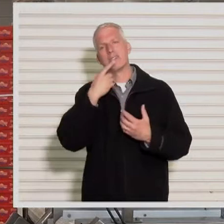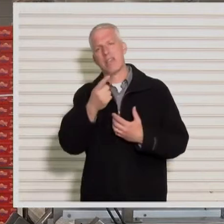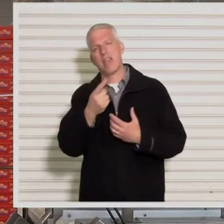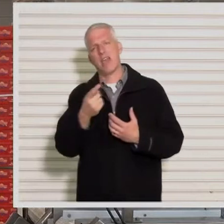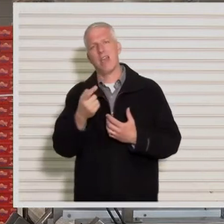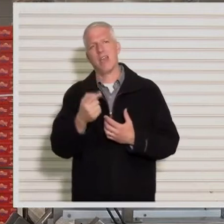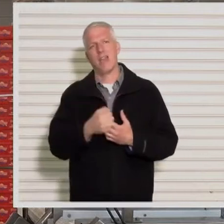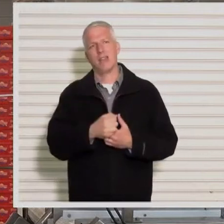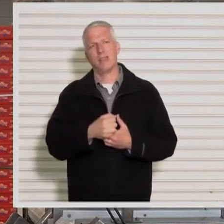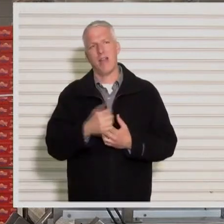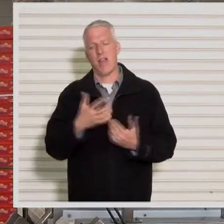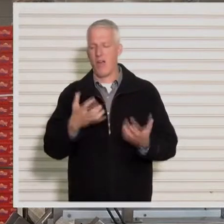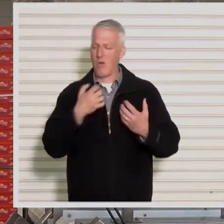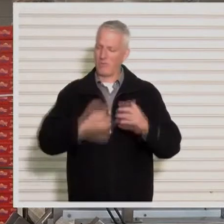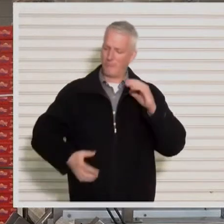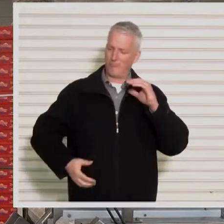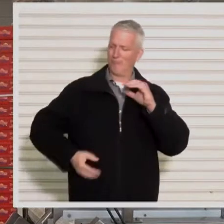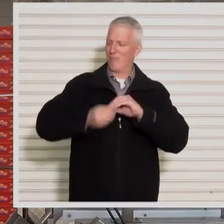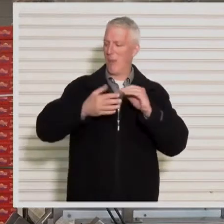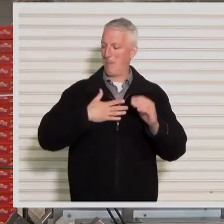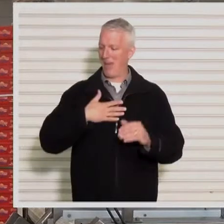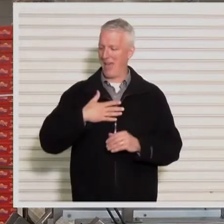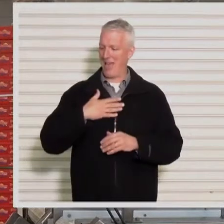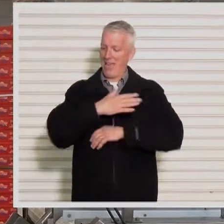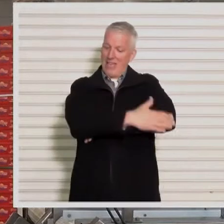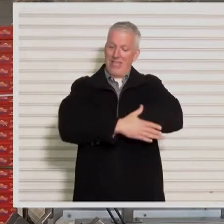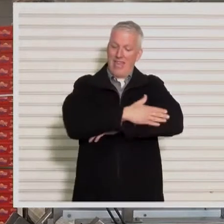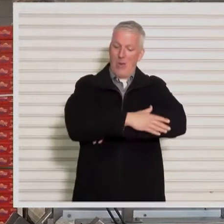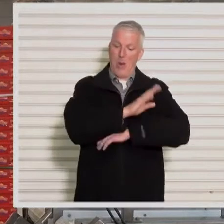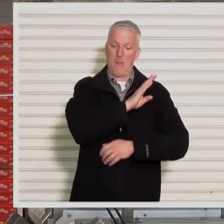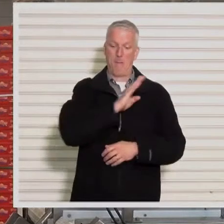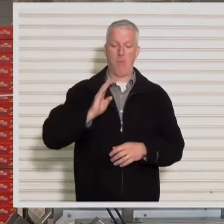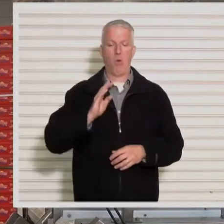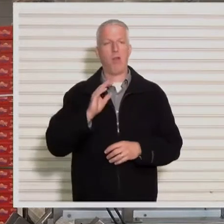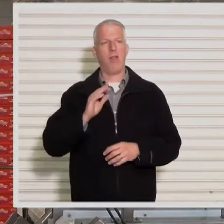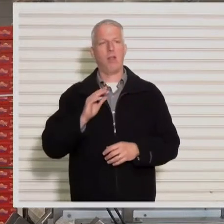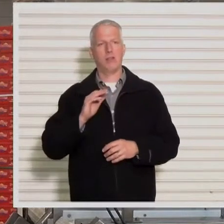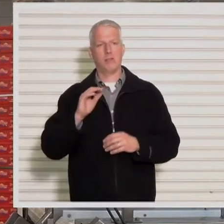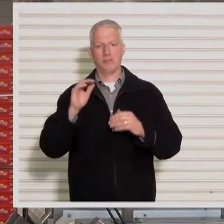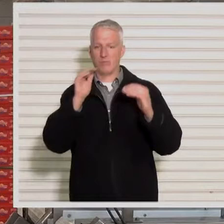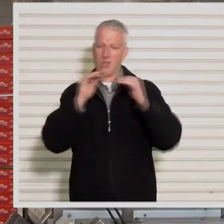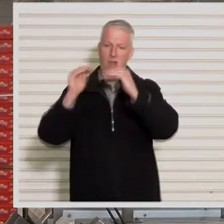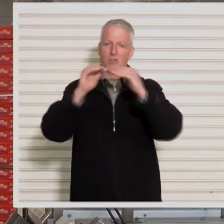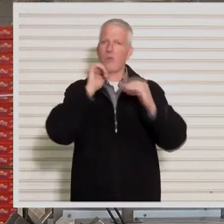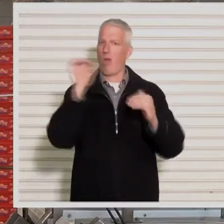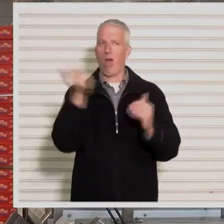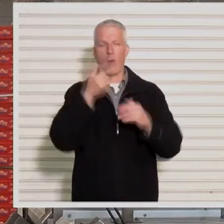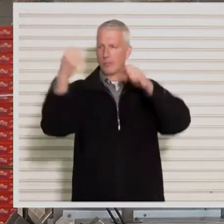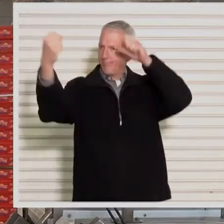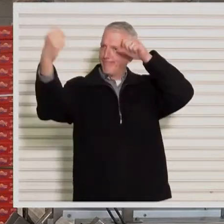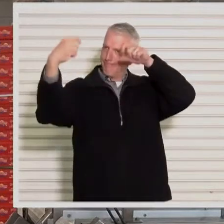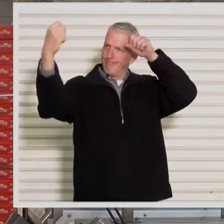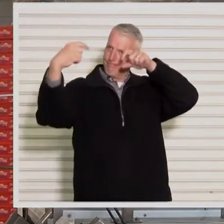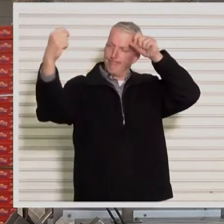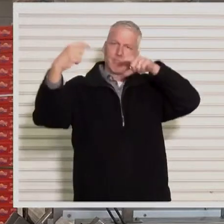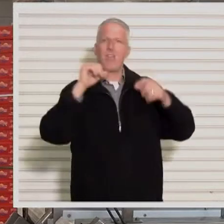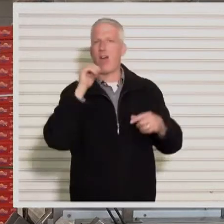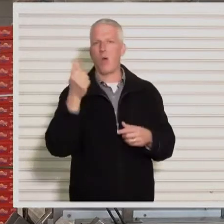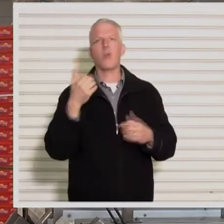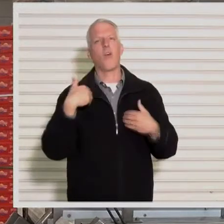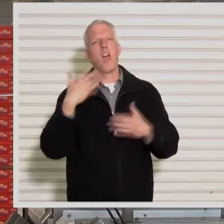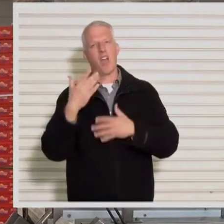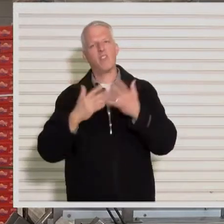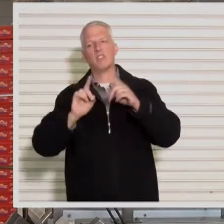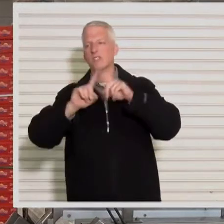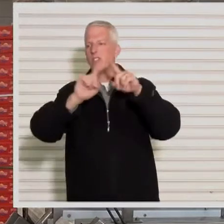for my county board of supervisor colleagues. We don't always see eye to eye. We have 2 Democrats, we have a Libertarian, and we